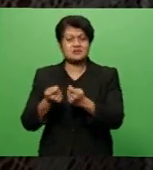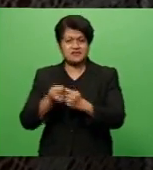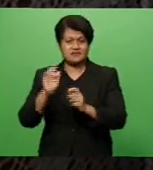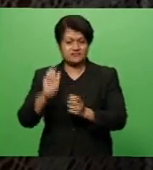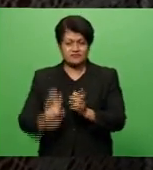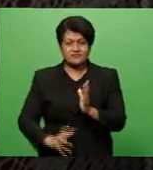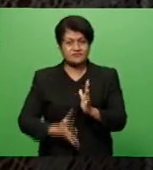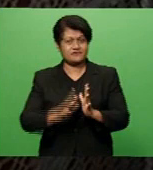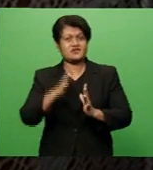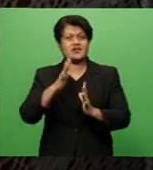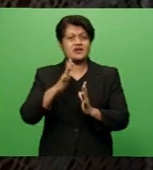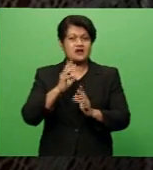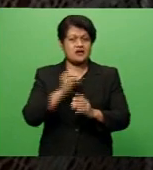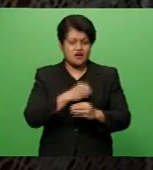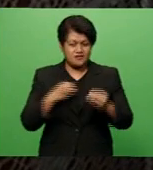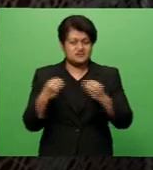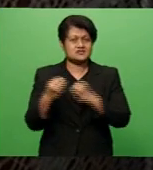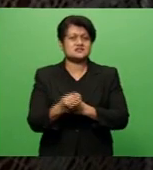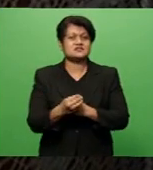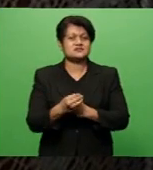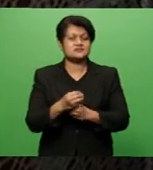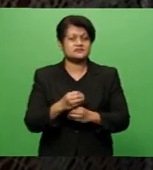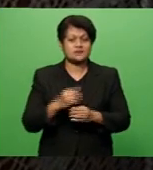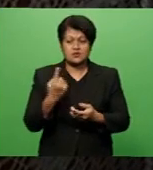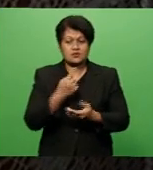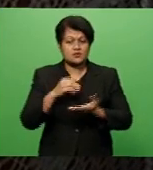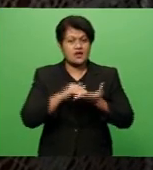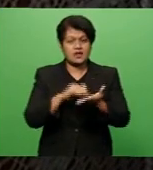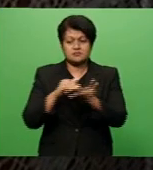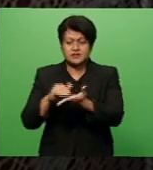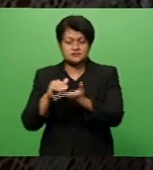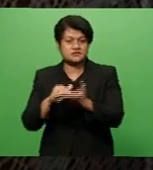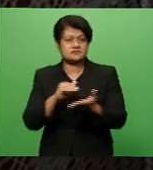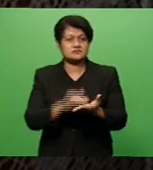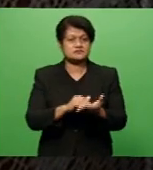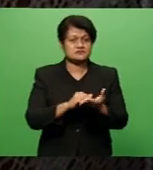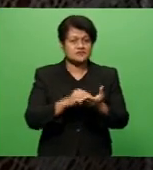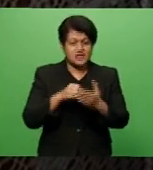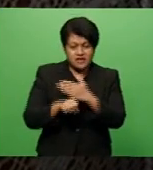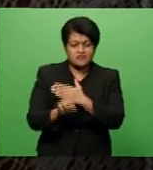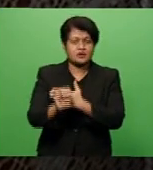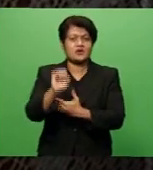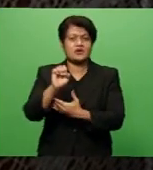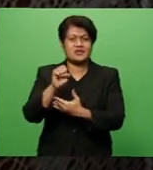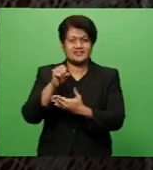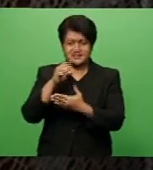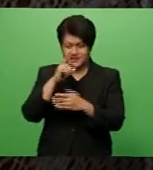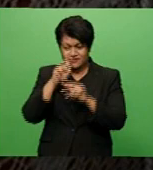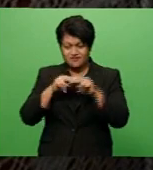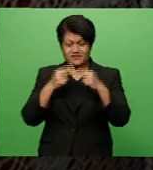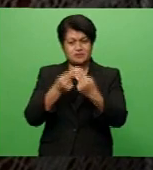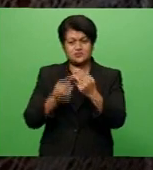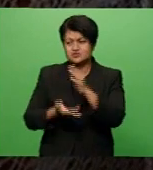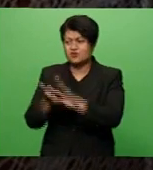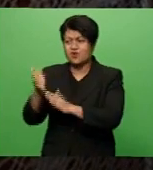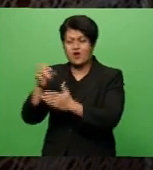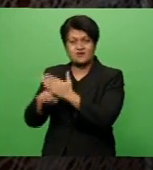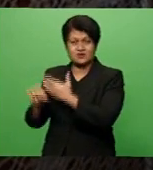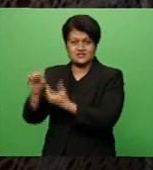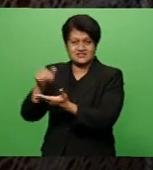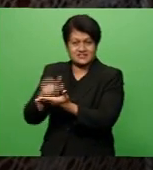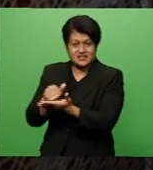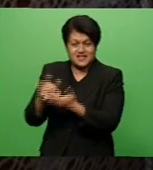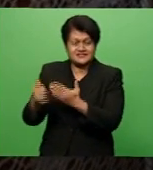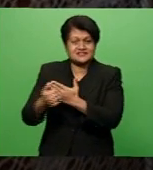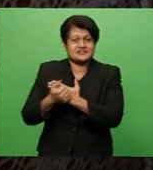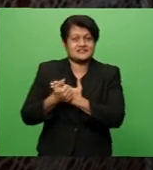officers, as well as individuals who have been helping evacuate families from their homes at the height of TC Ana.